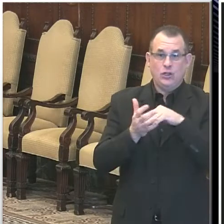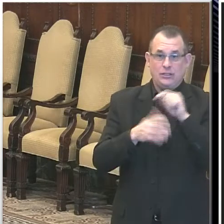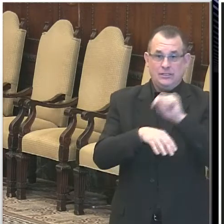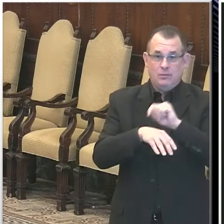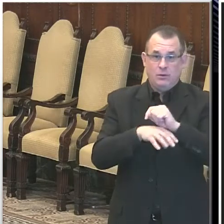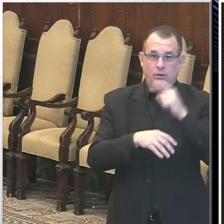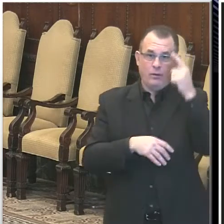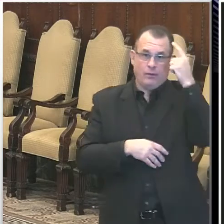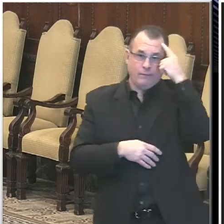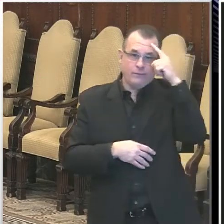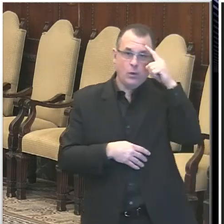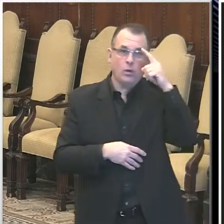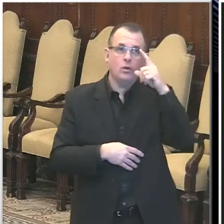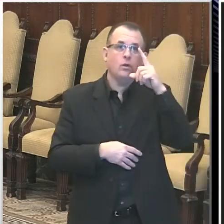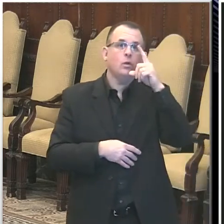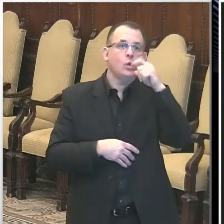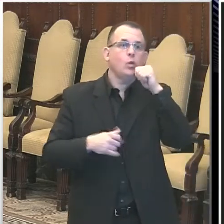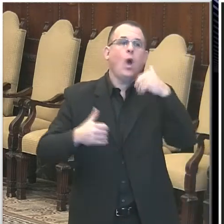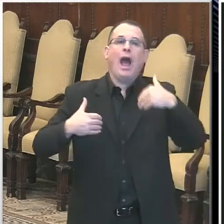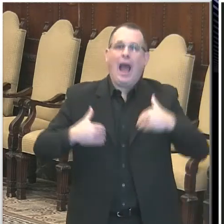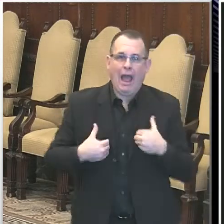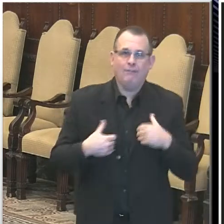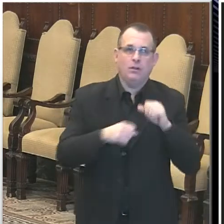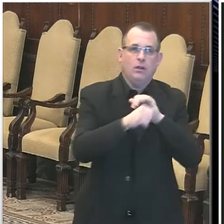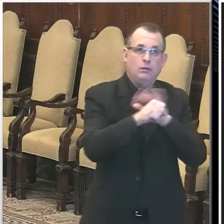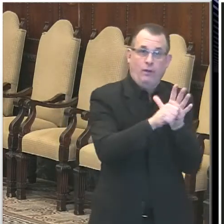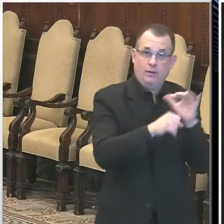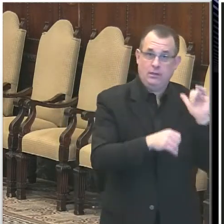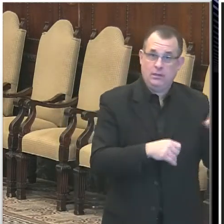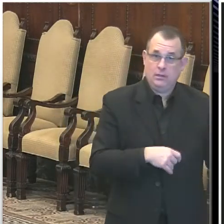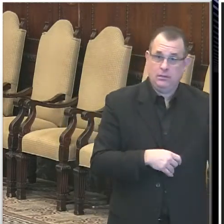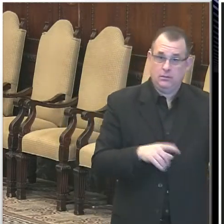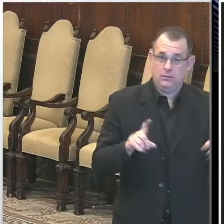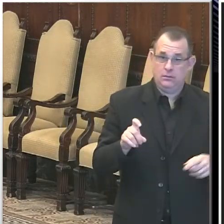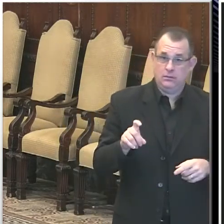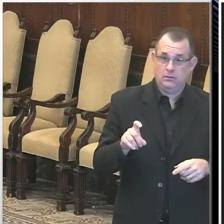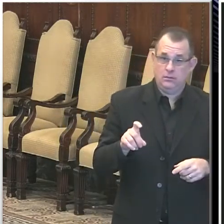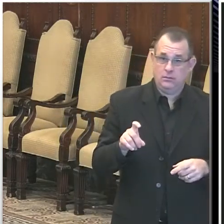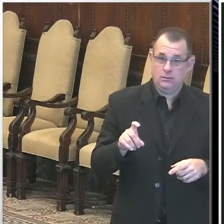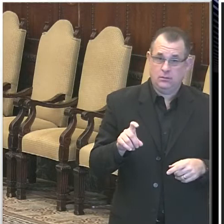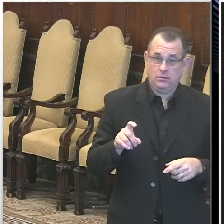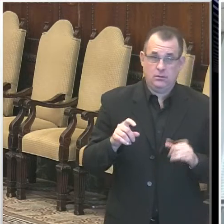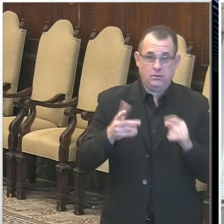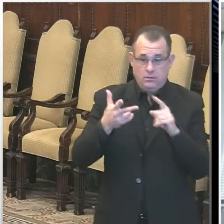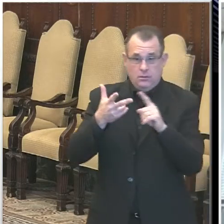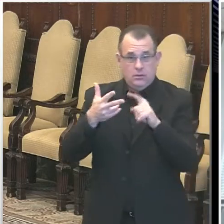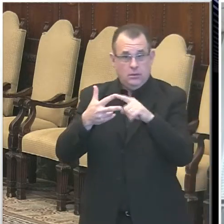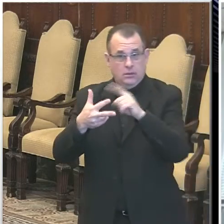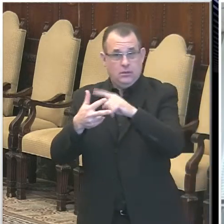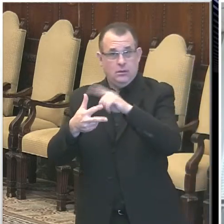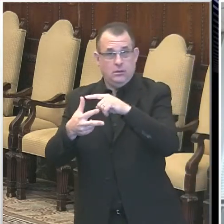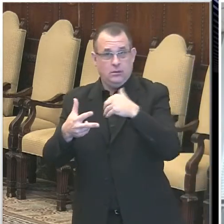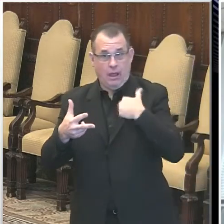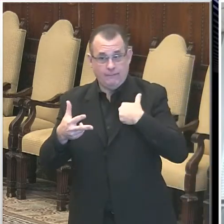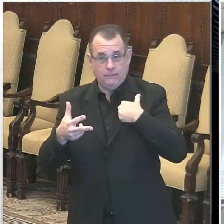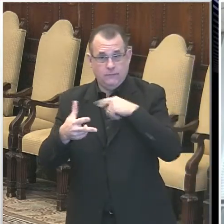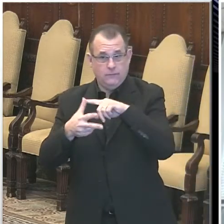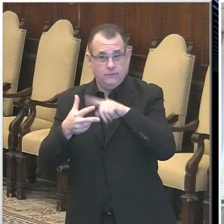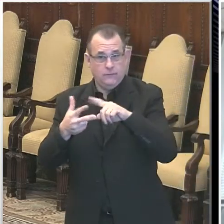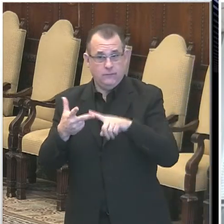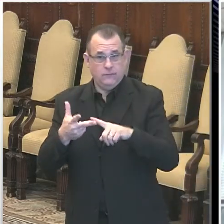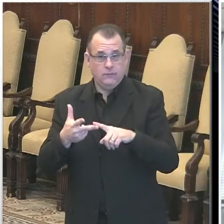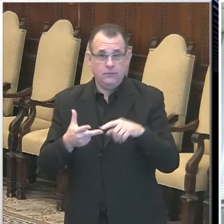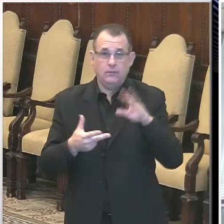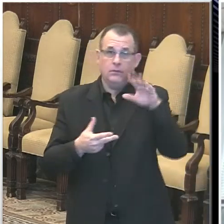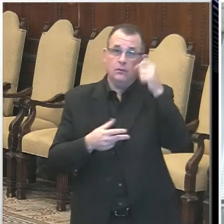non-coronavirus. And then, is there a difference now with the hotels versus Leah Core if it reaches that point? So the hotels are